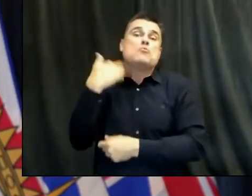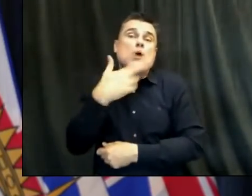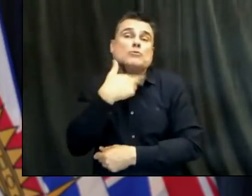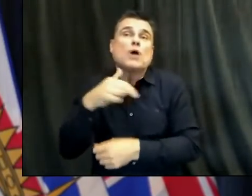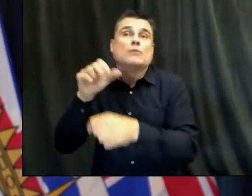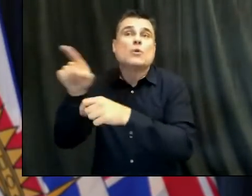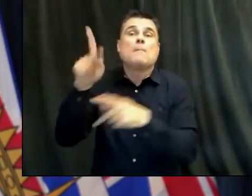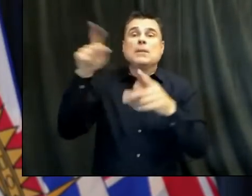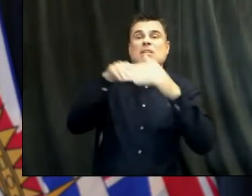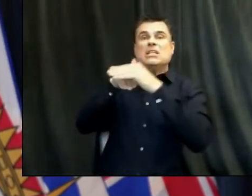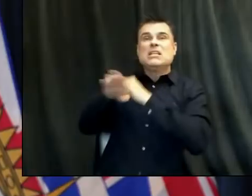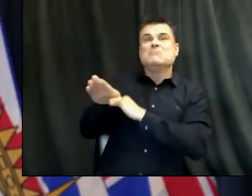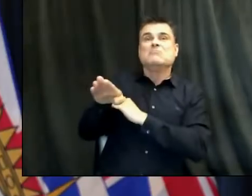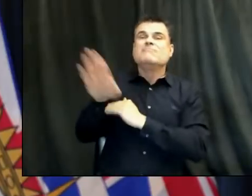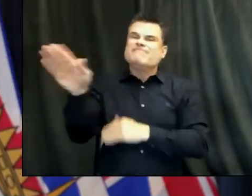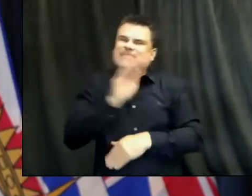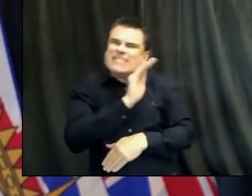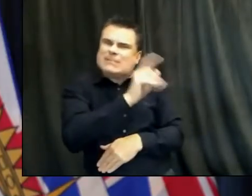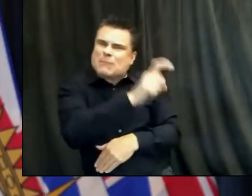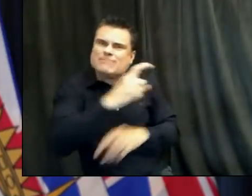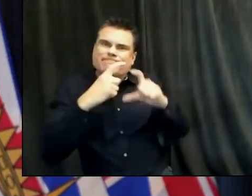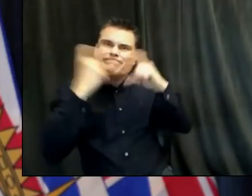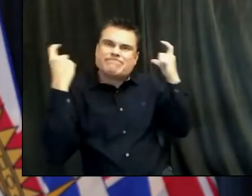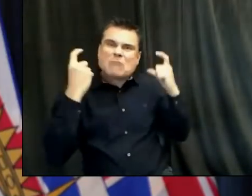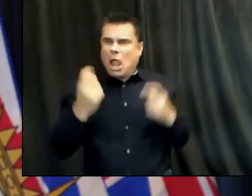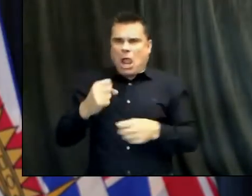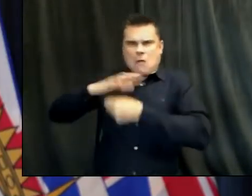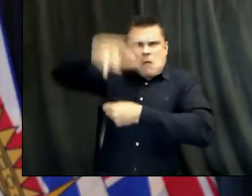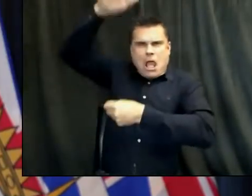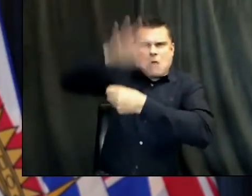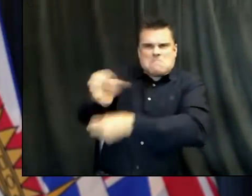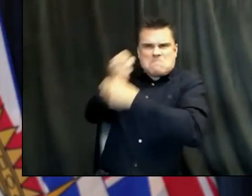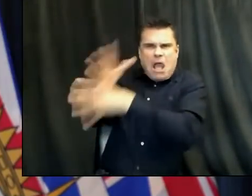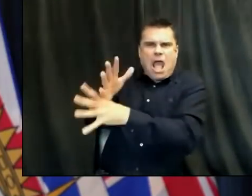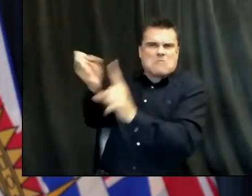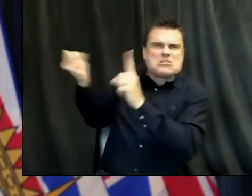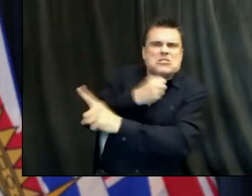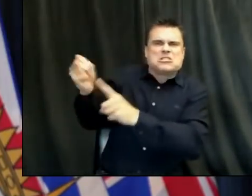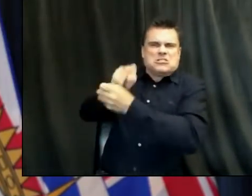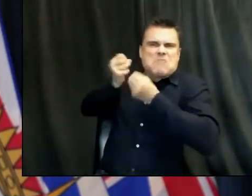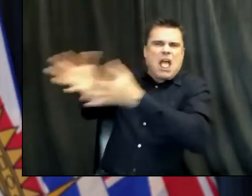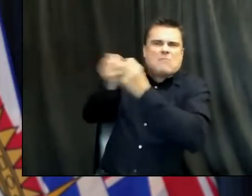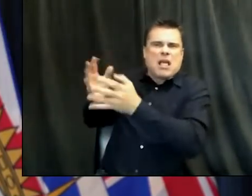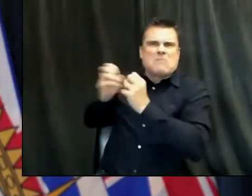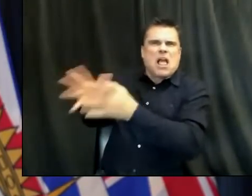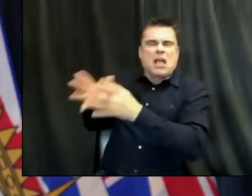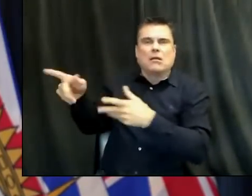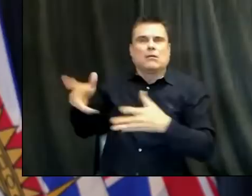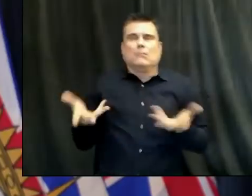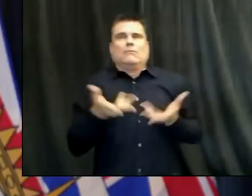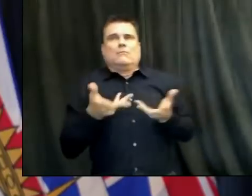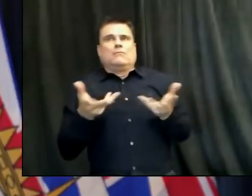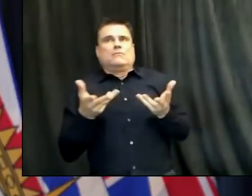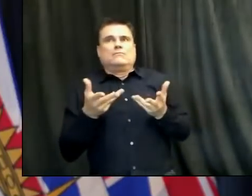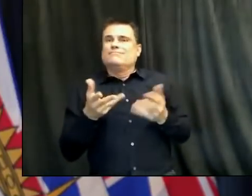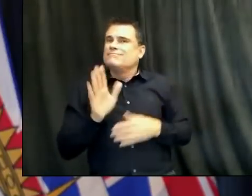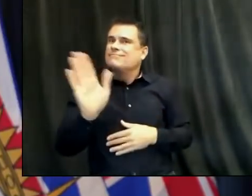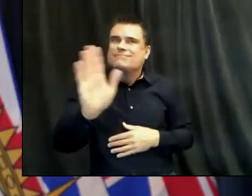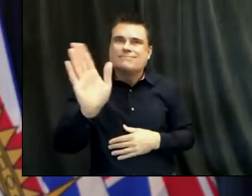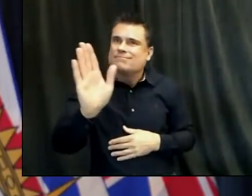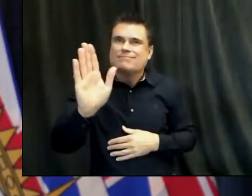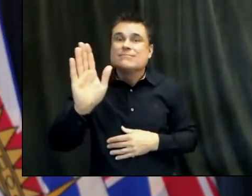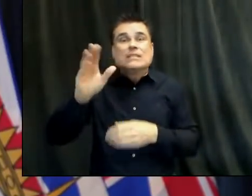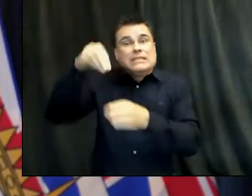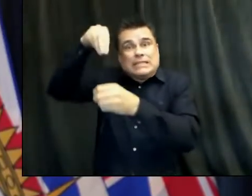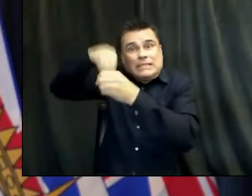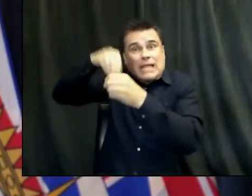people who don't want to wear a mask. Please remember that this requirement to wear a mask in indoor public locations